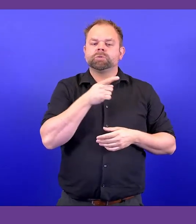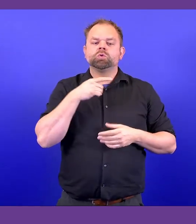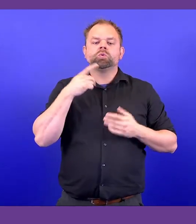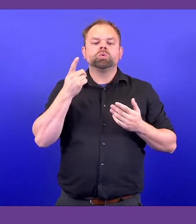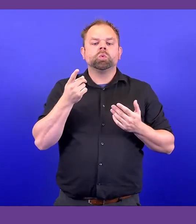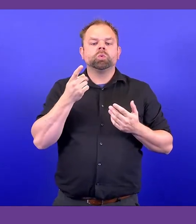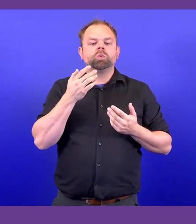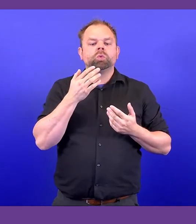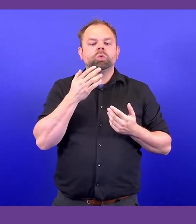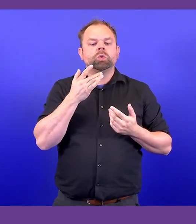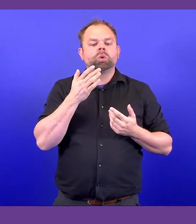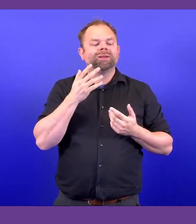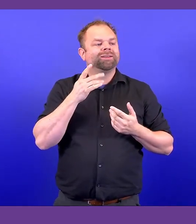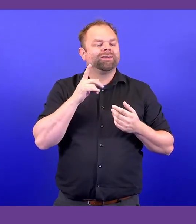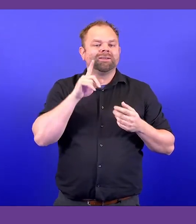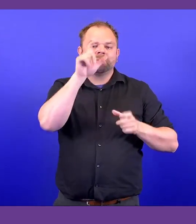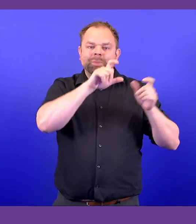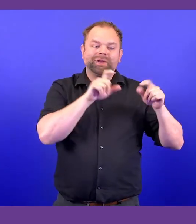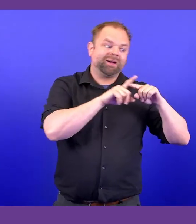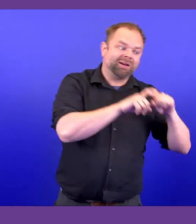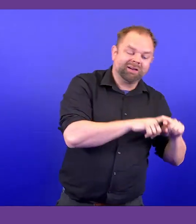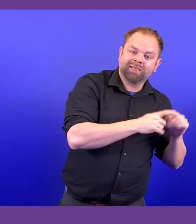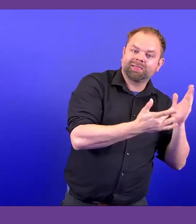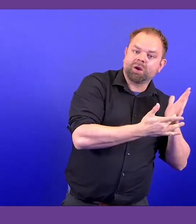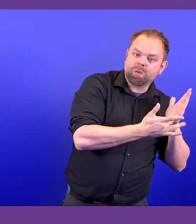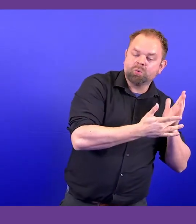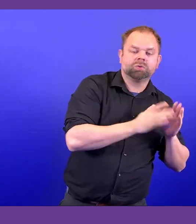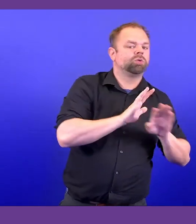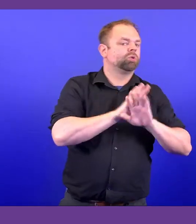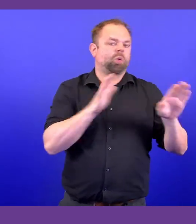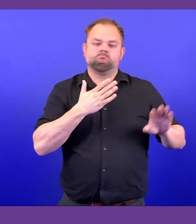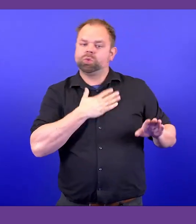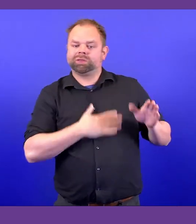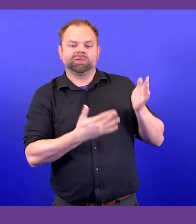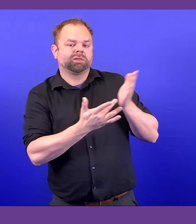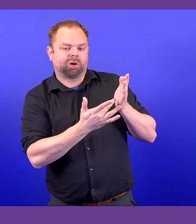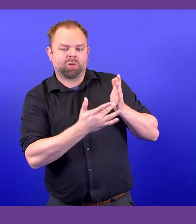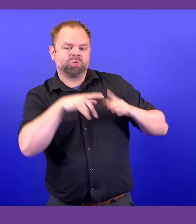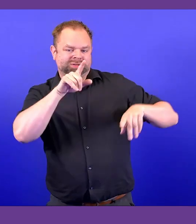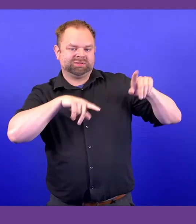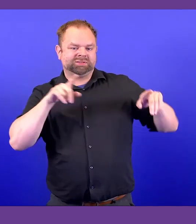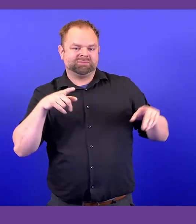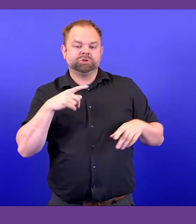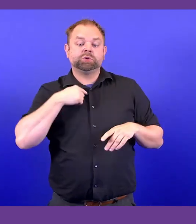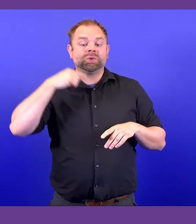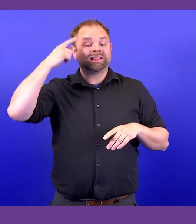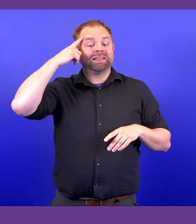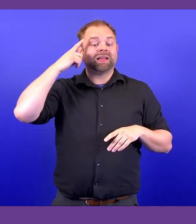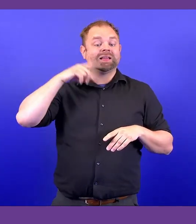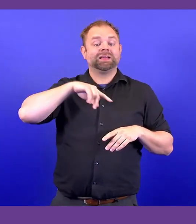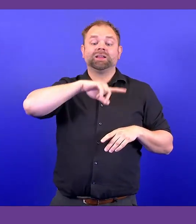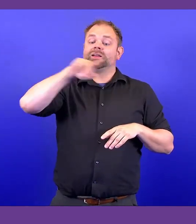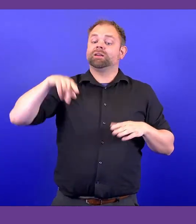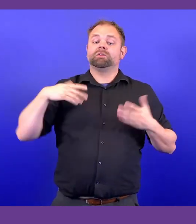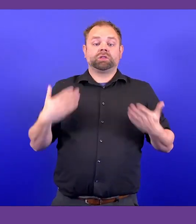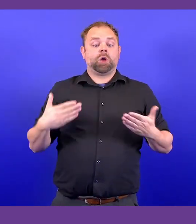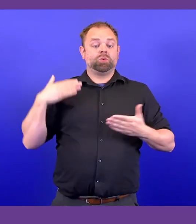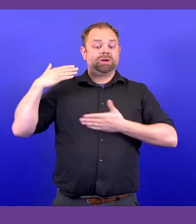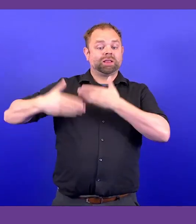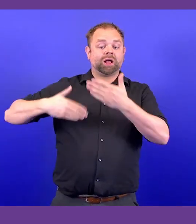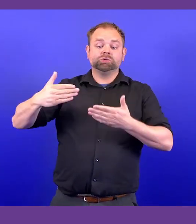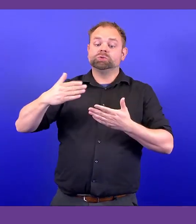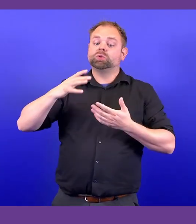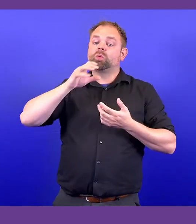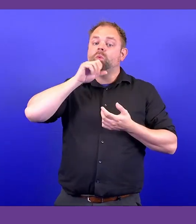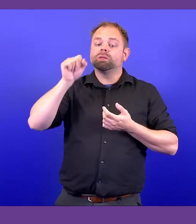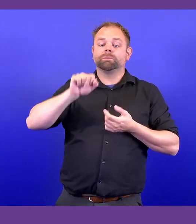and we won't need any of this. That won't happen, because I think each of us, as we reach a certain age, and I think I'm there, find we